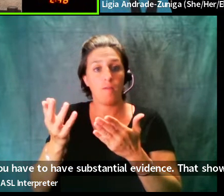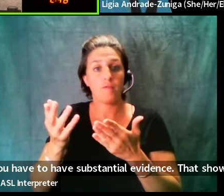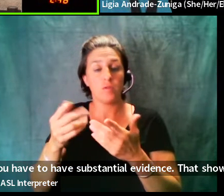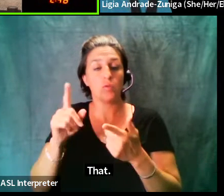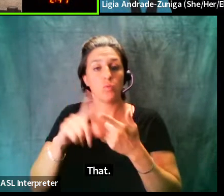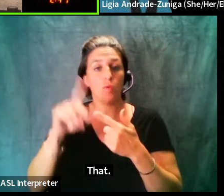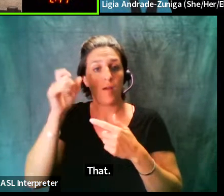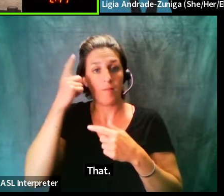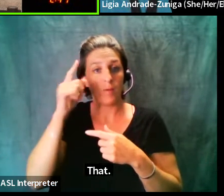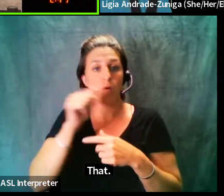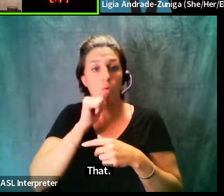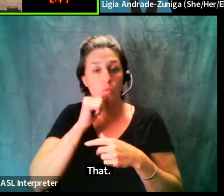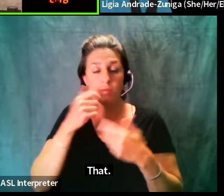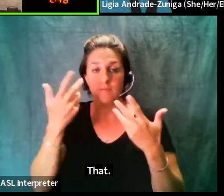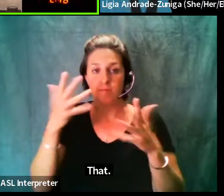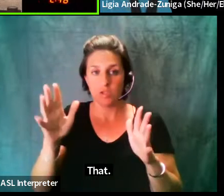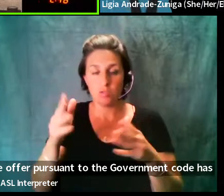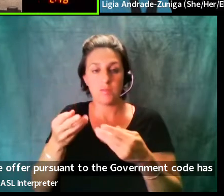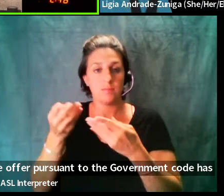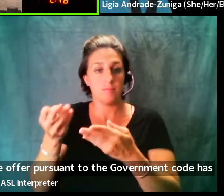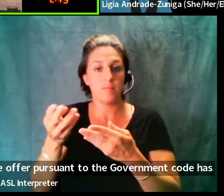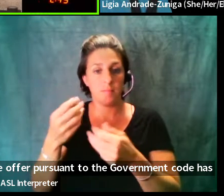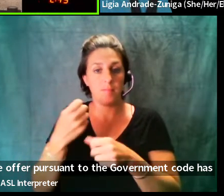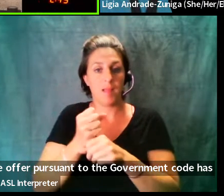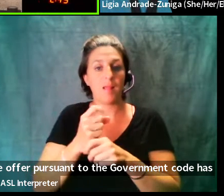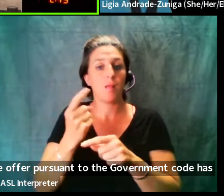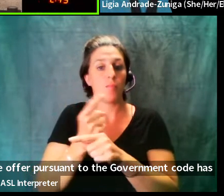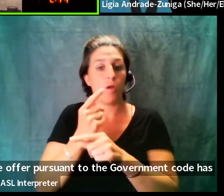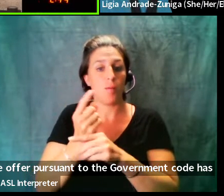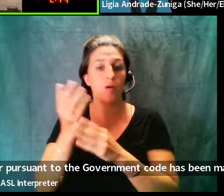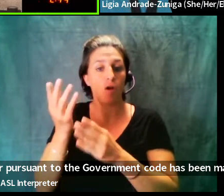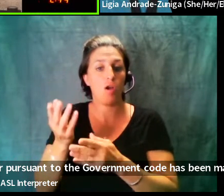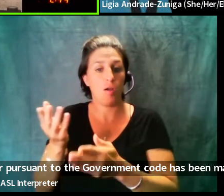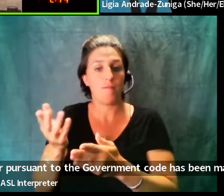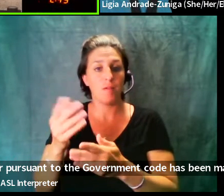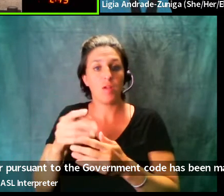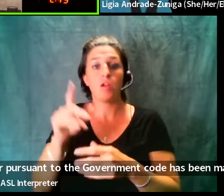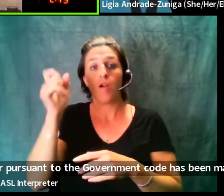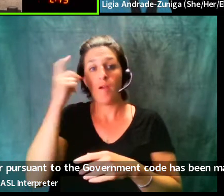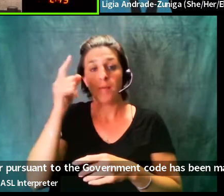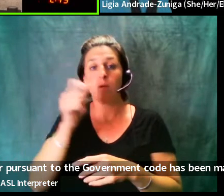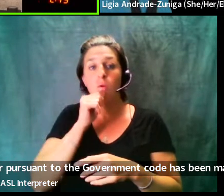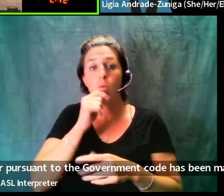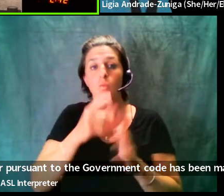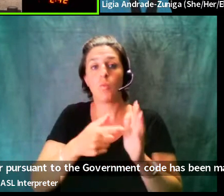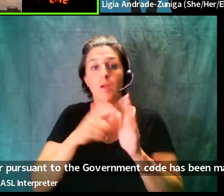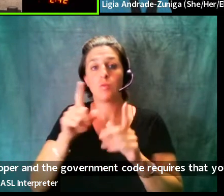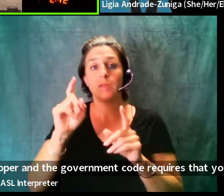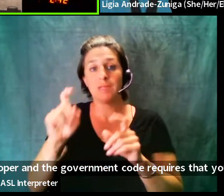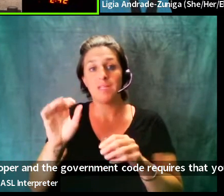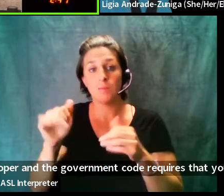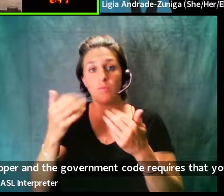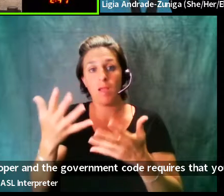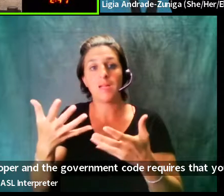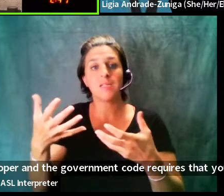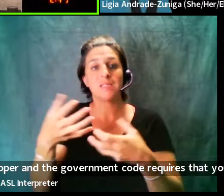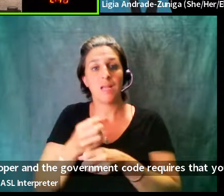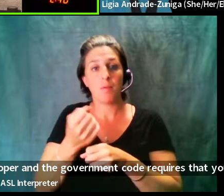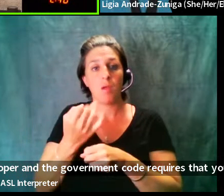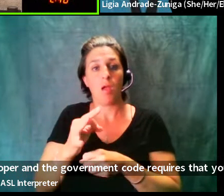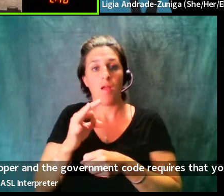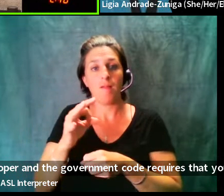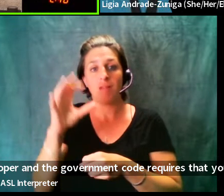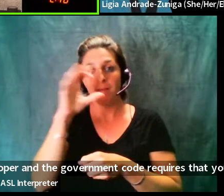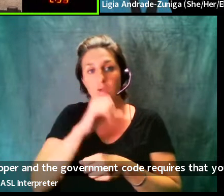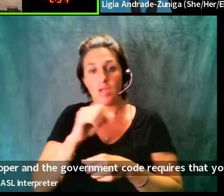government code has been made. The proper offer. And the government code requires that you need to provide a summary of an appraisal